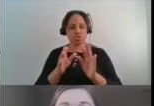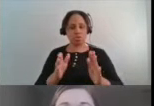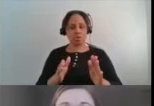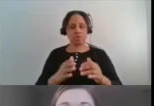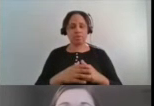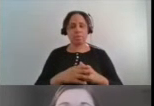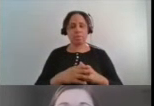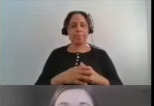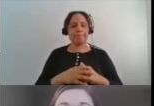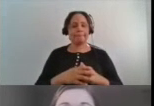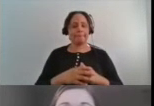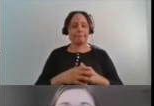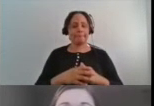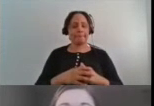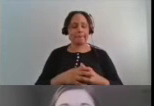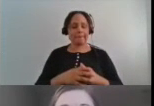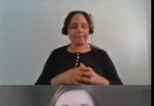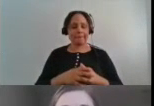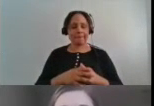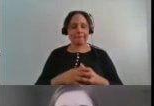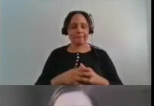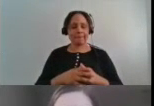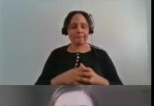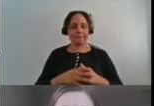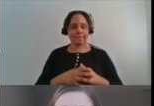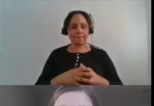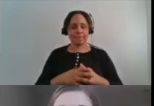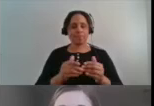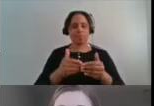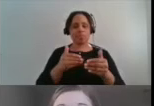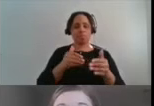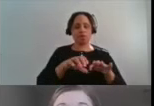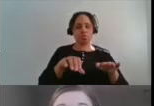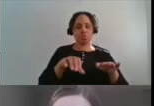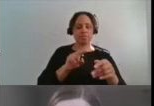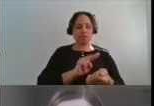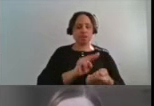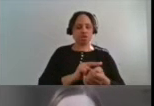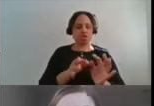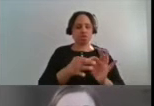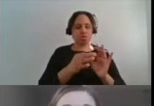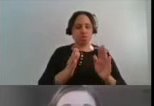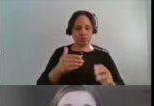recipients, the pre-transplant recipient nurse coordinator, which is what I